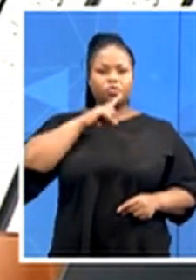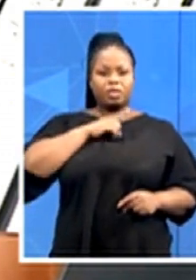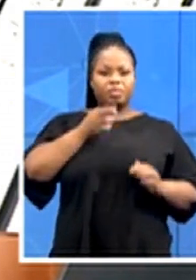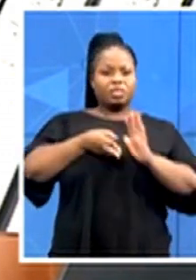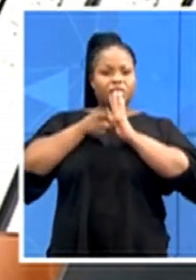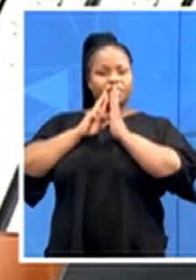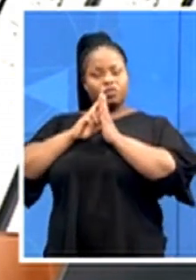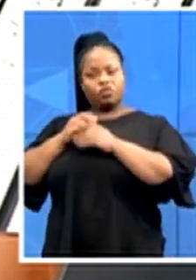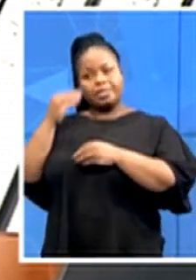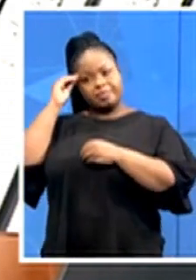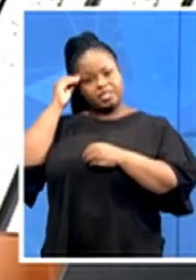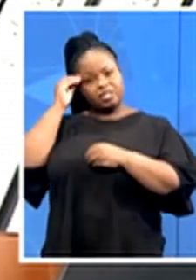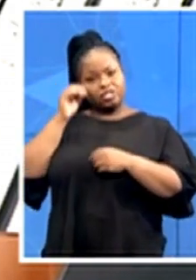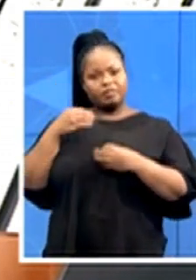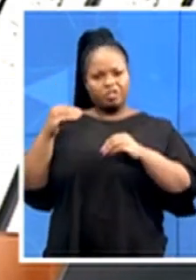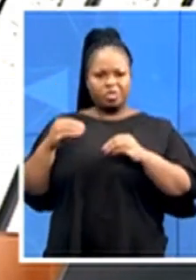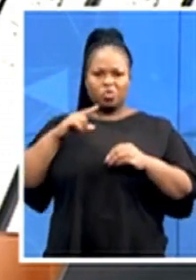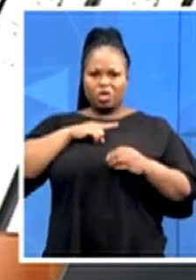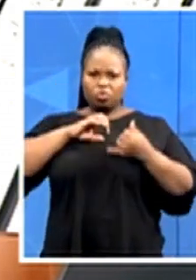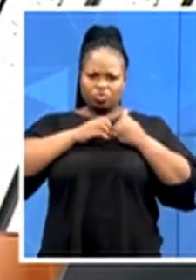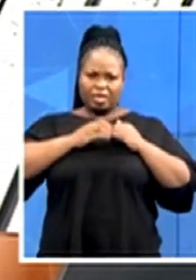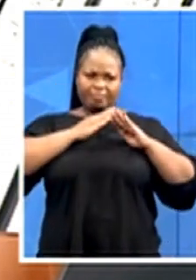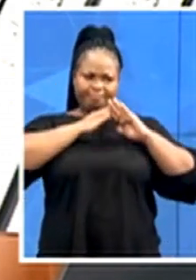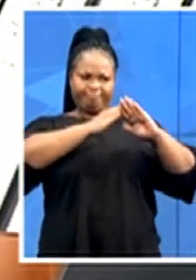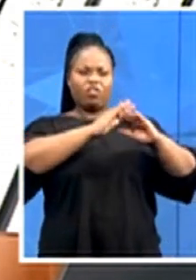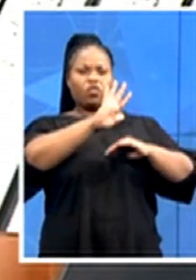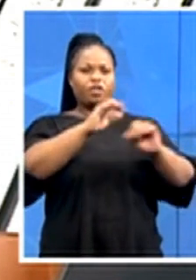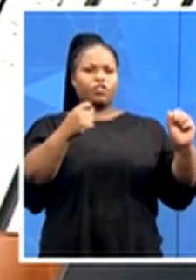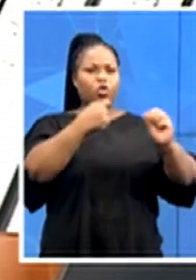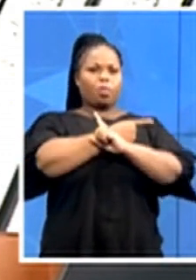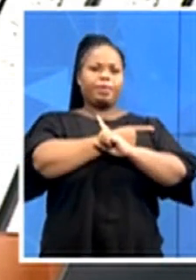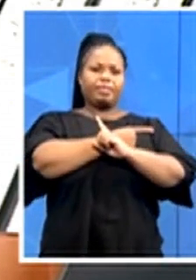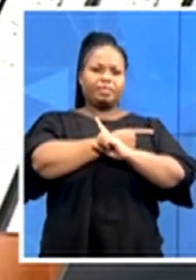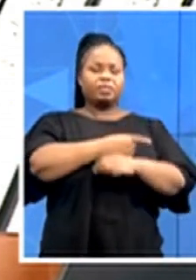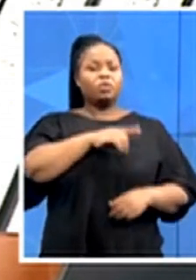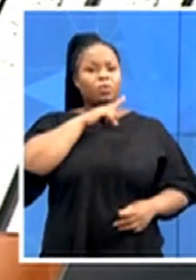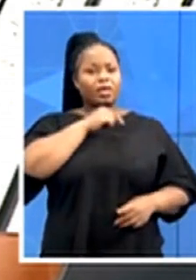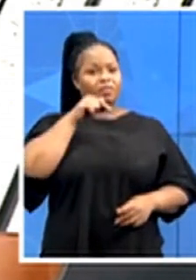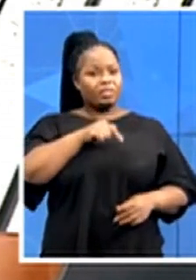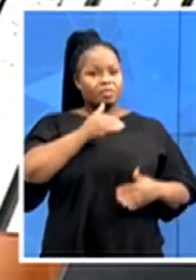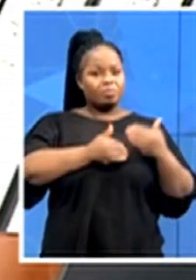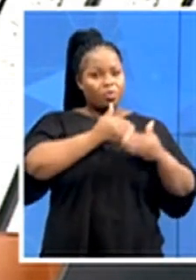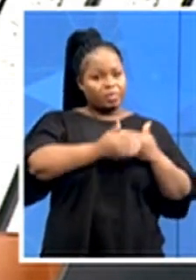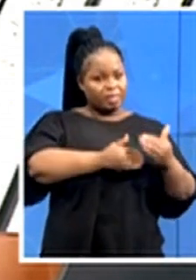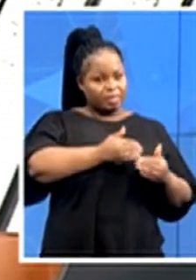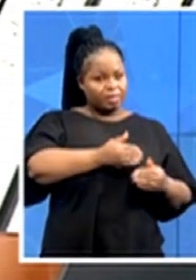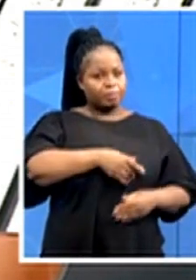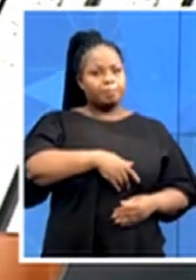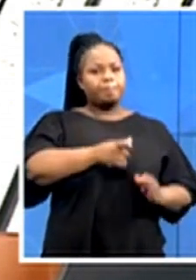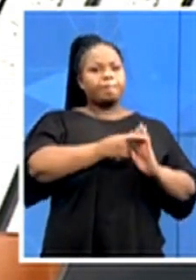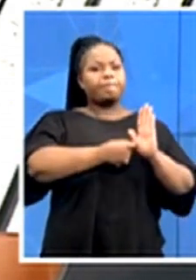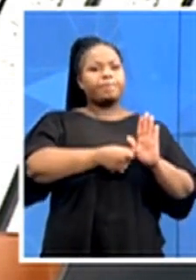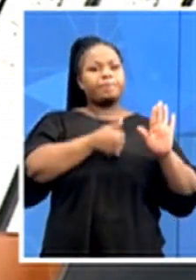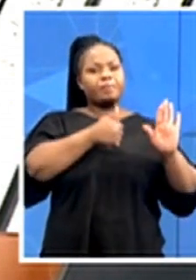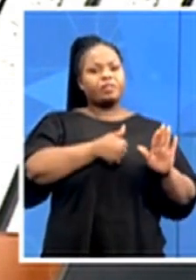avoid potential conflicts. As part of this process, on the 6th of June 2013,